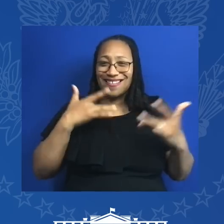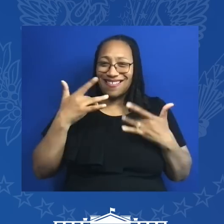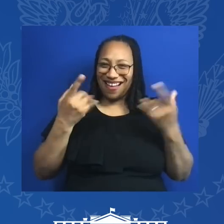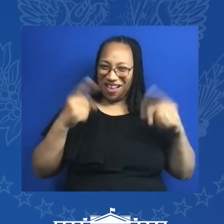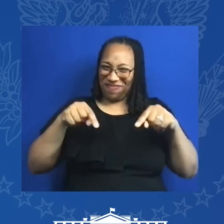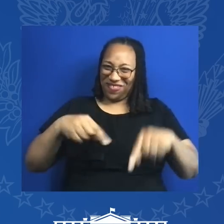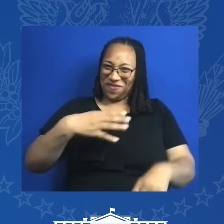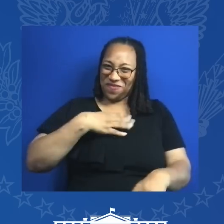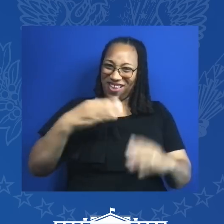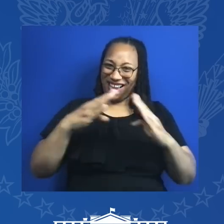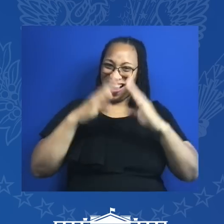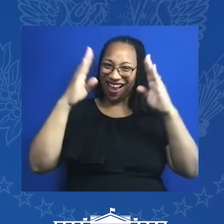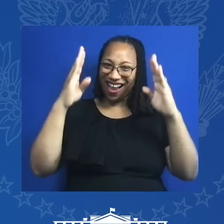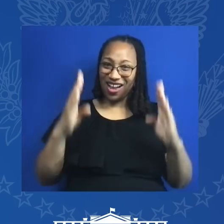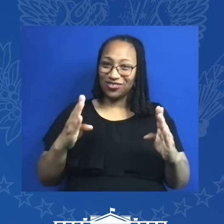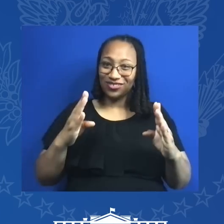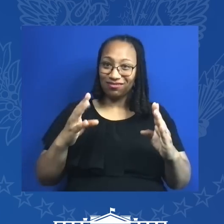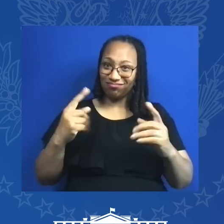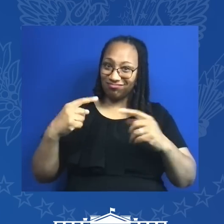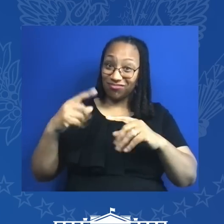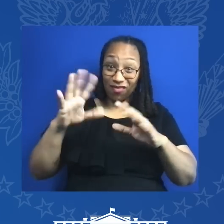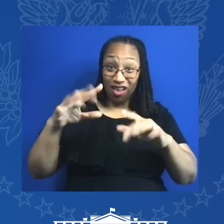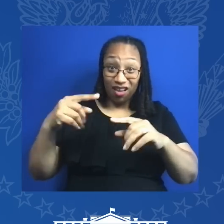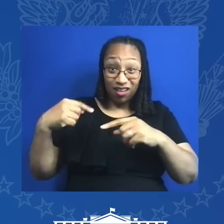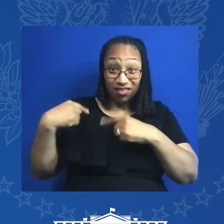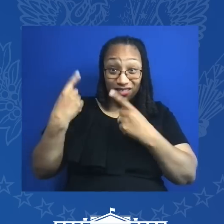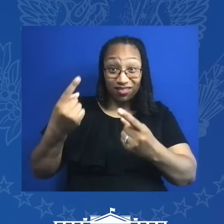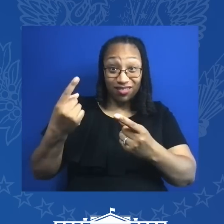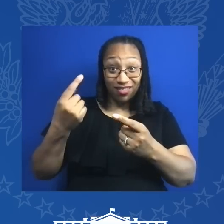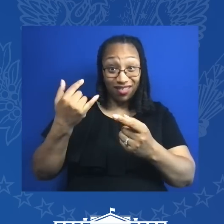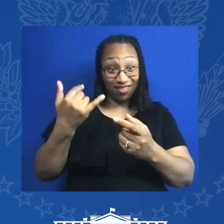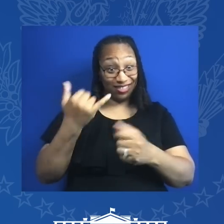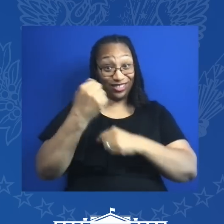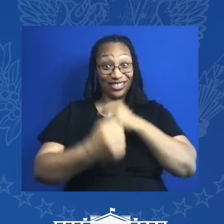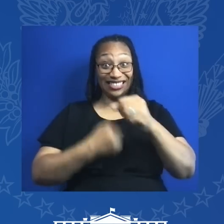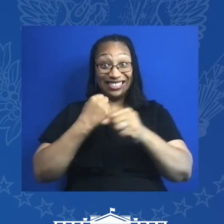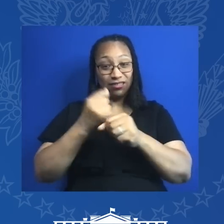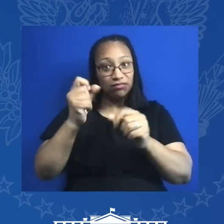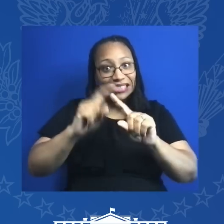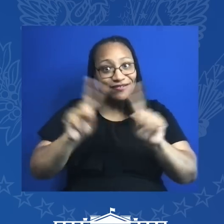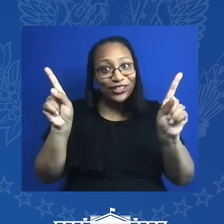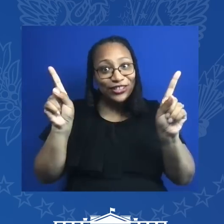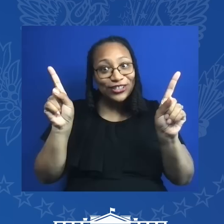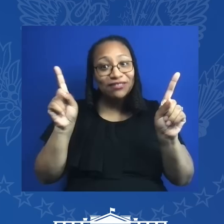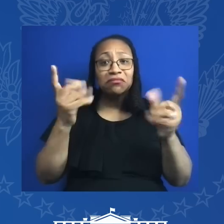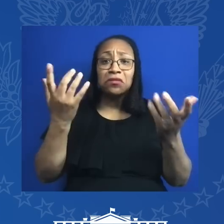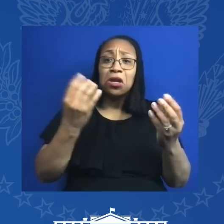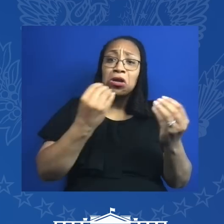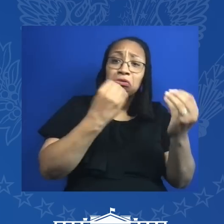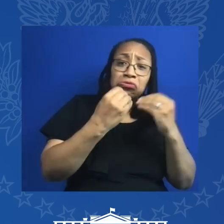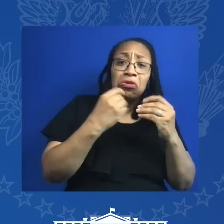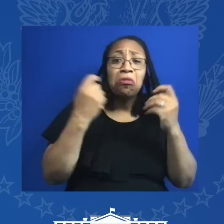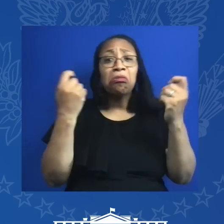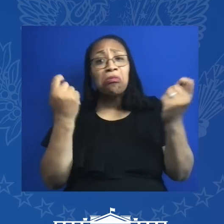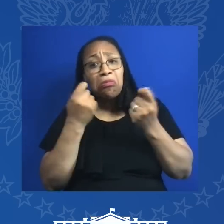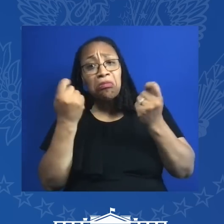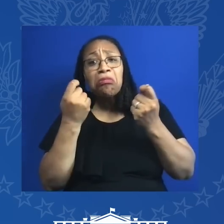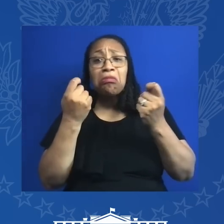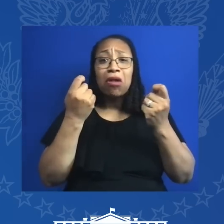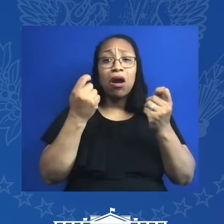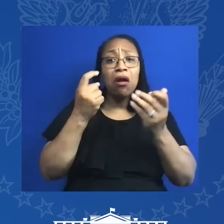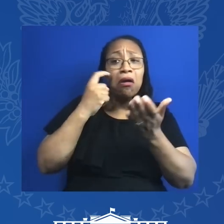something a little different than before. Not just a reception that recognizes the leaders and the activists of this